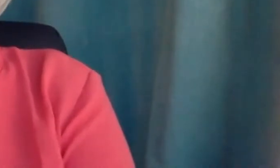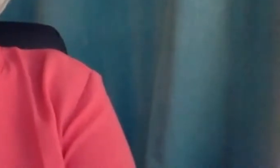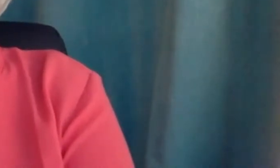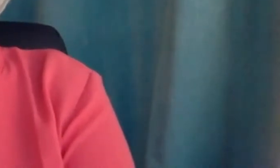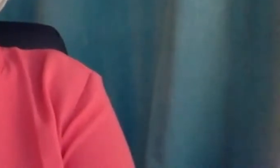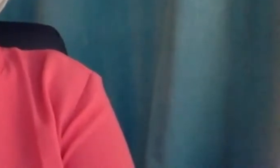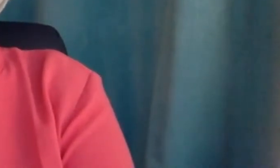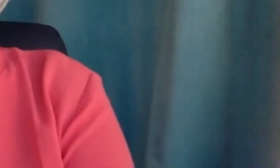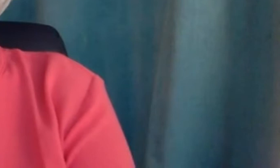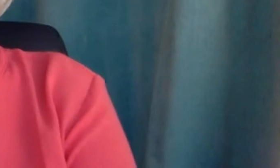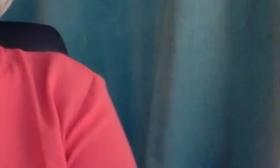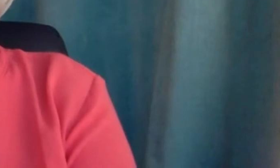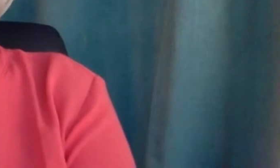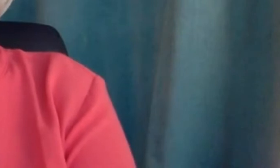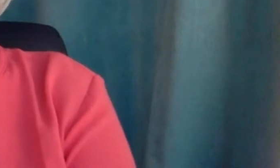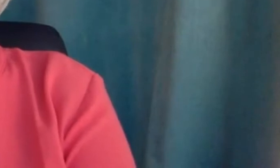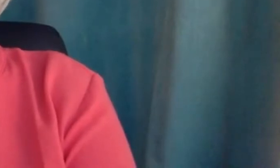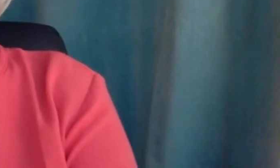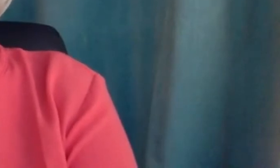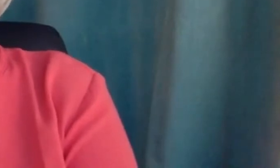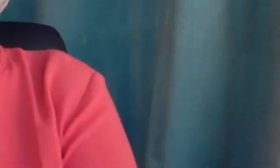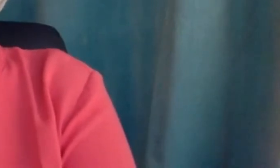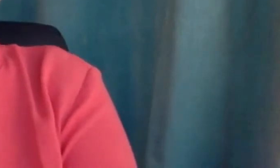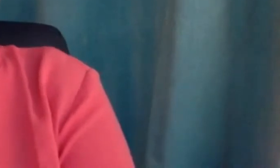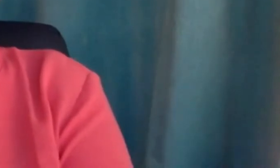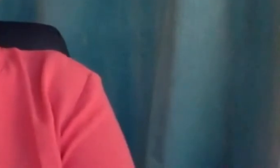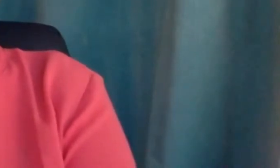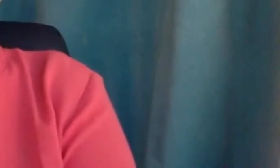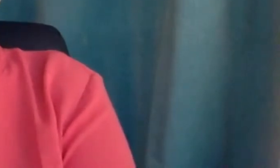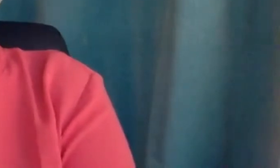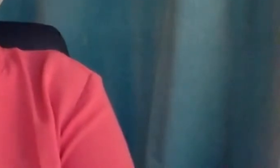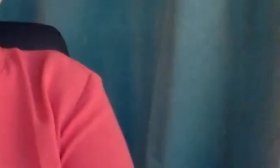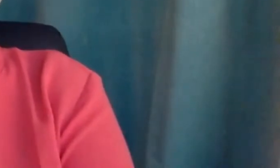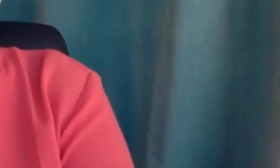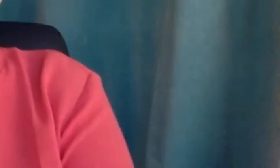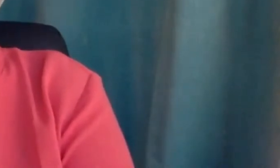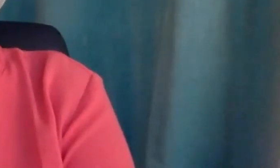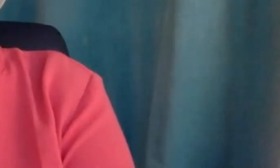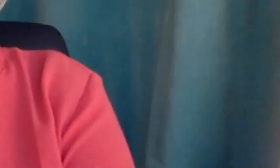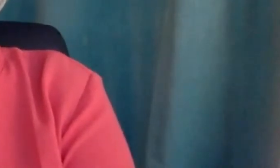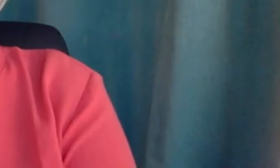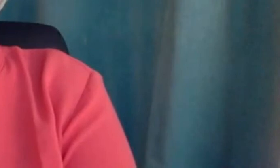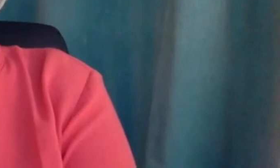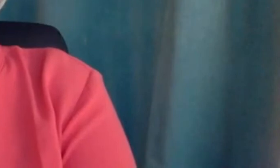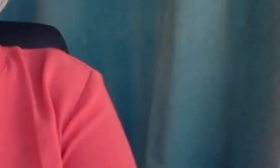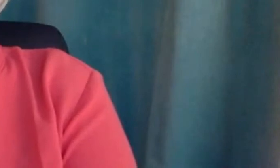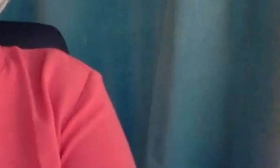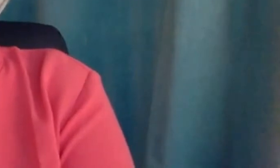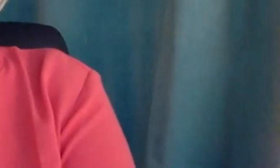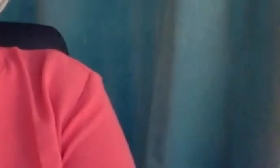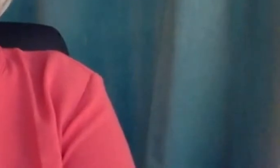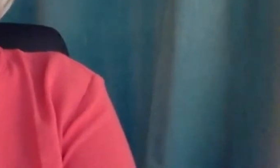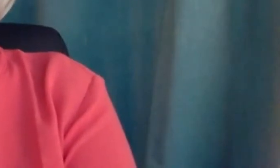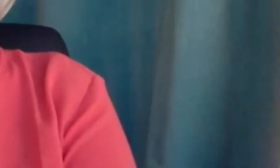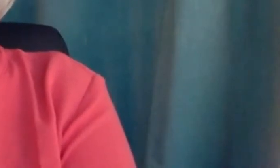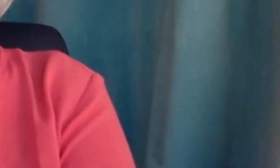that identifies which VR services are needed. And guess what? Families can participate in this process. Unfortunately,